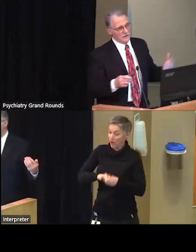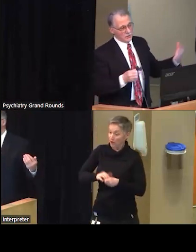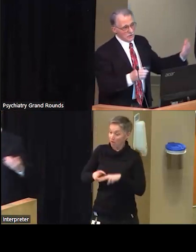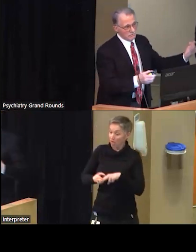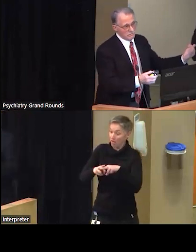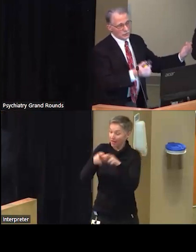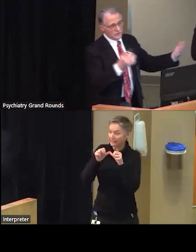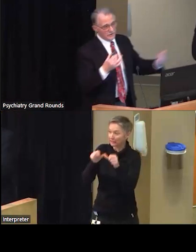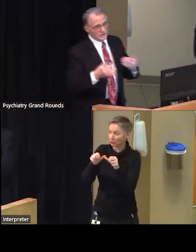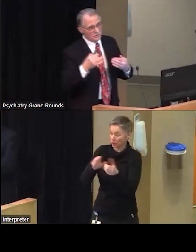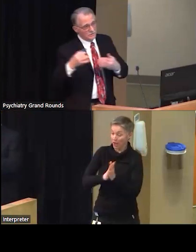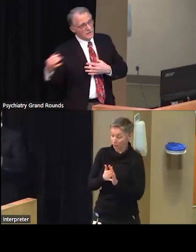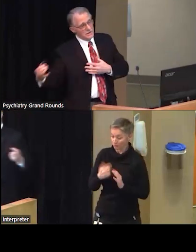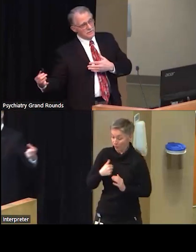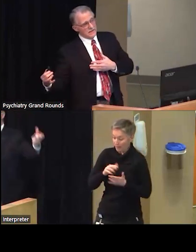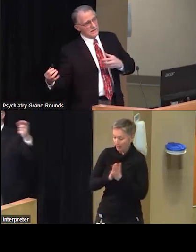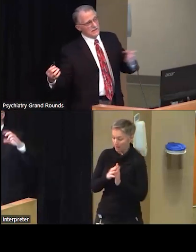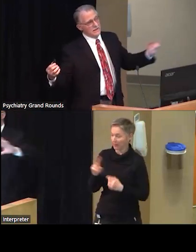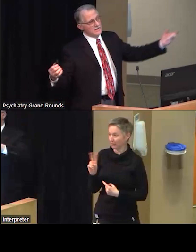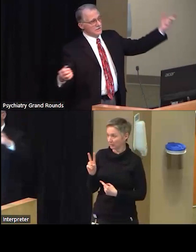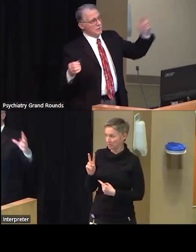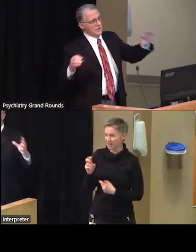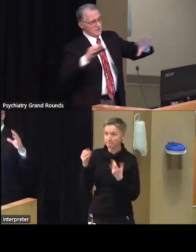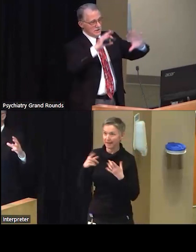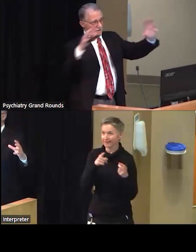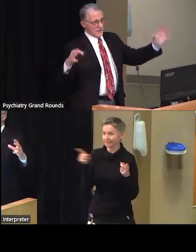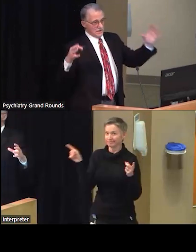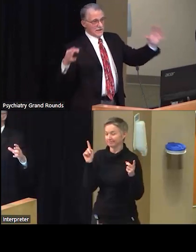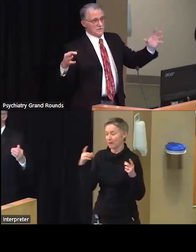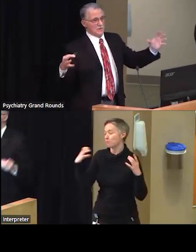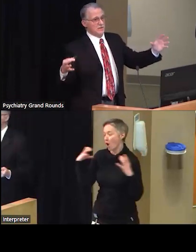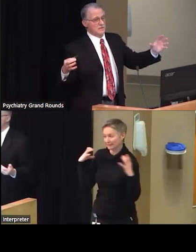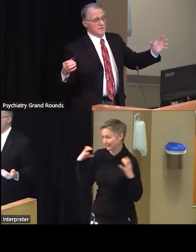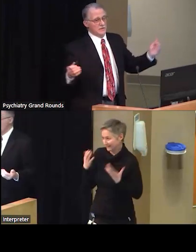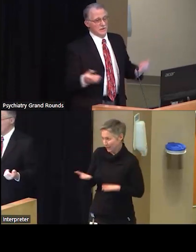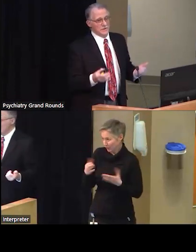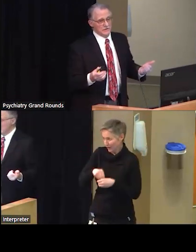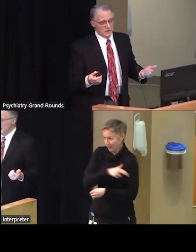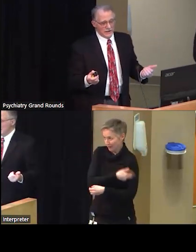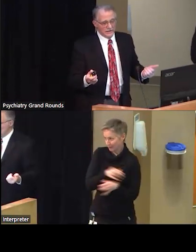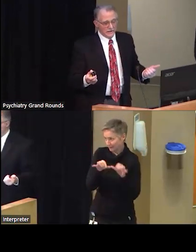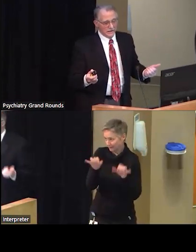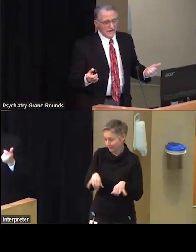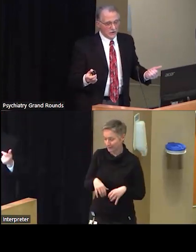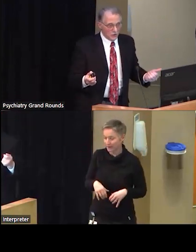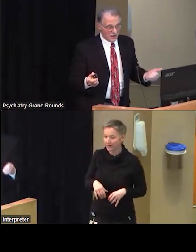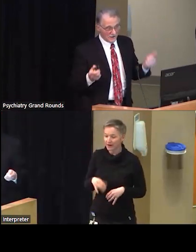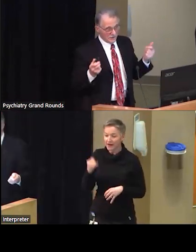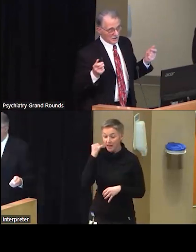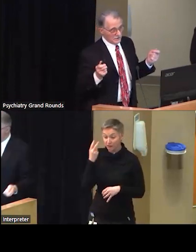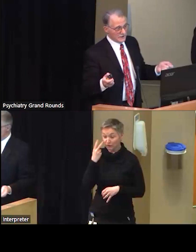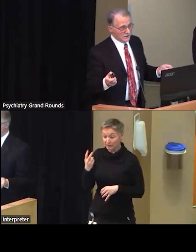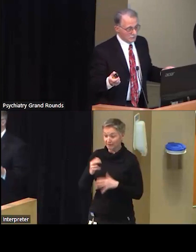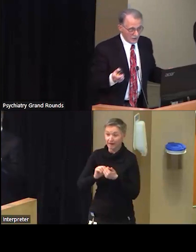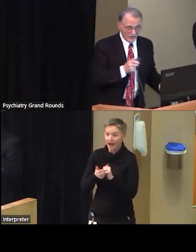continue. And we're a victim of many different bosses as a hospital system. If you ever look at how